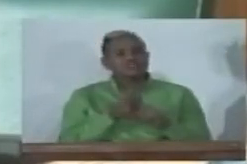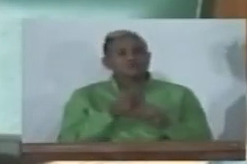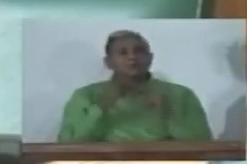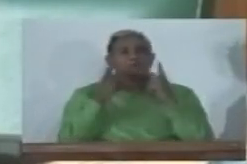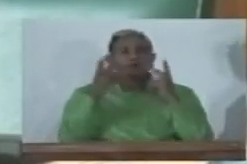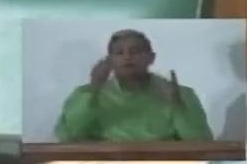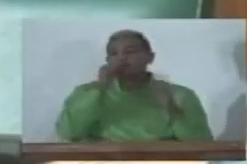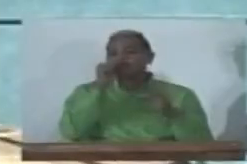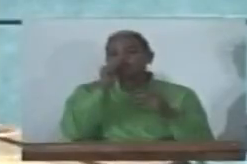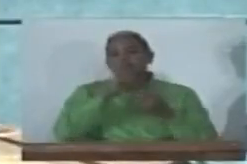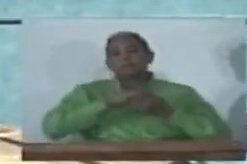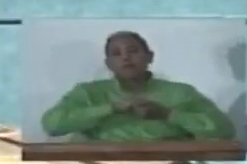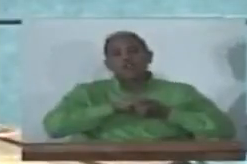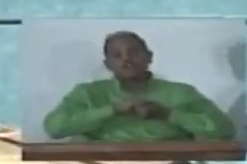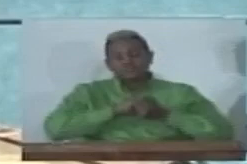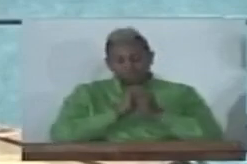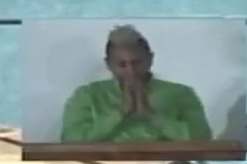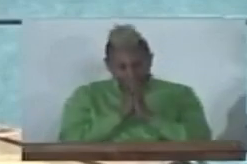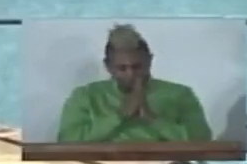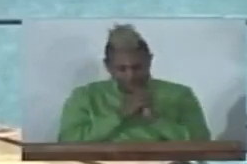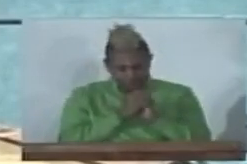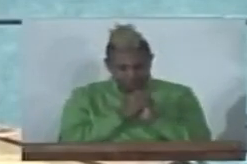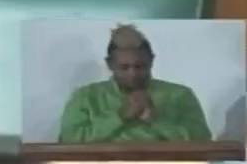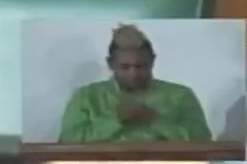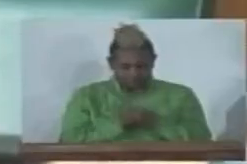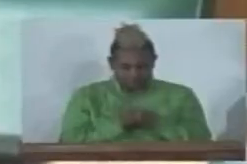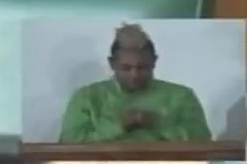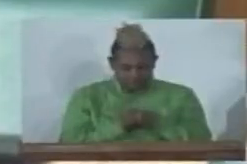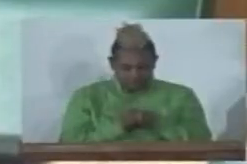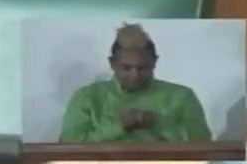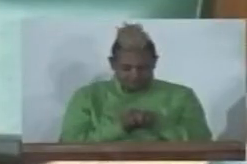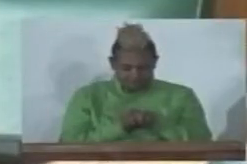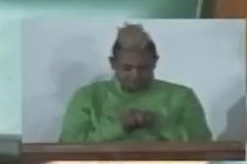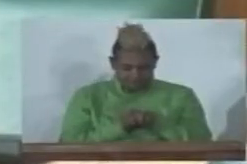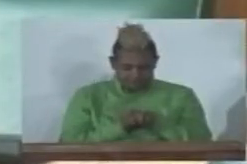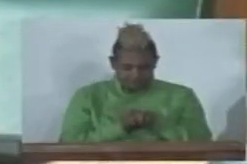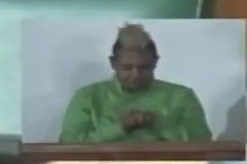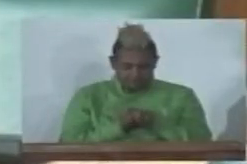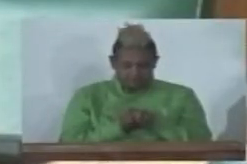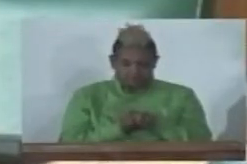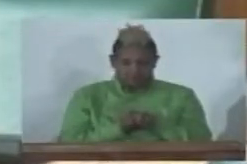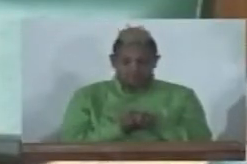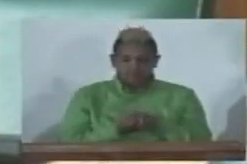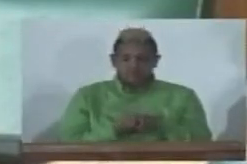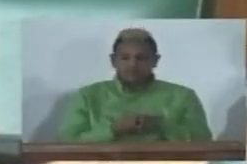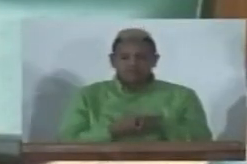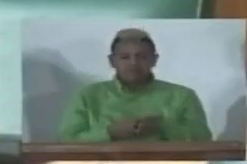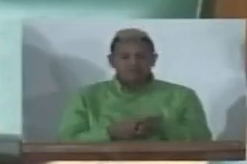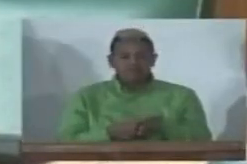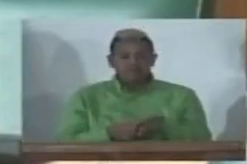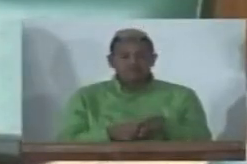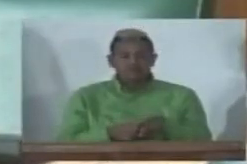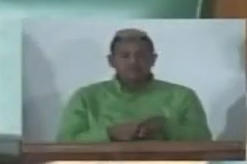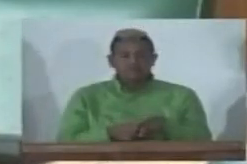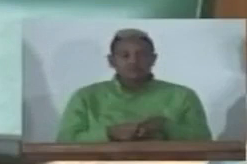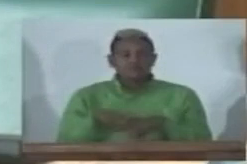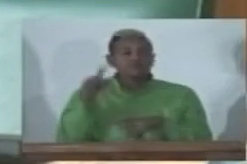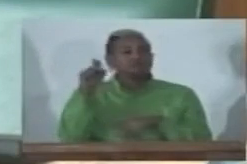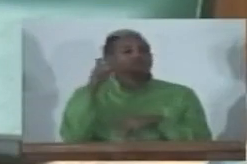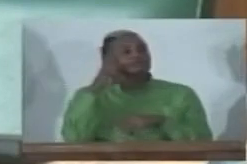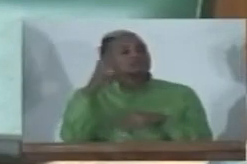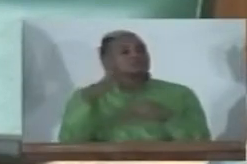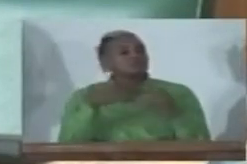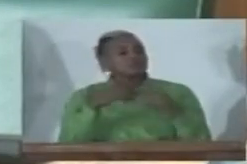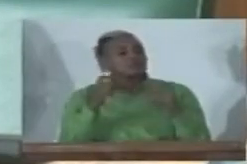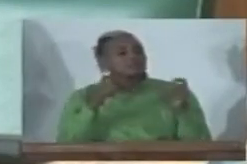partnership and asked whether or not it will see gap managing, well, it will see gap managing and financing the airport, but